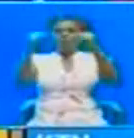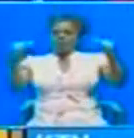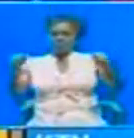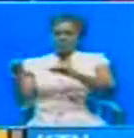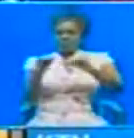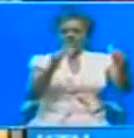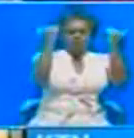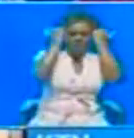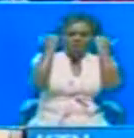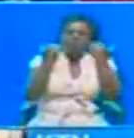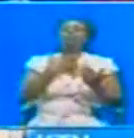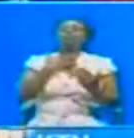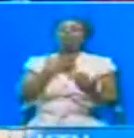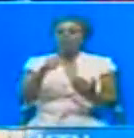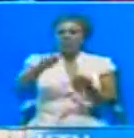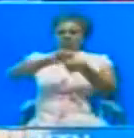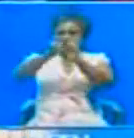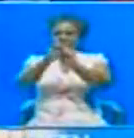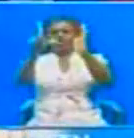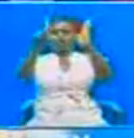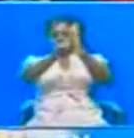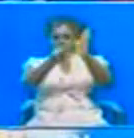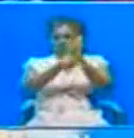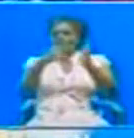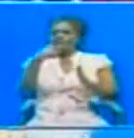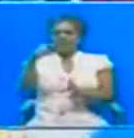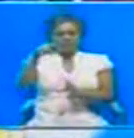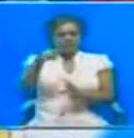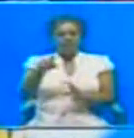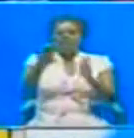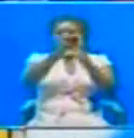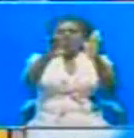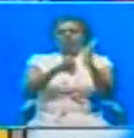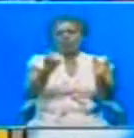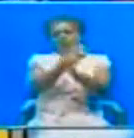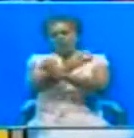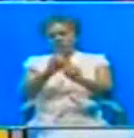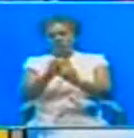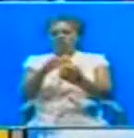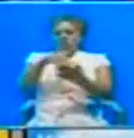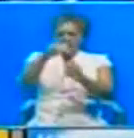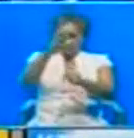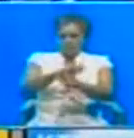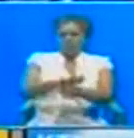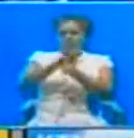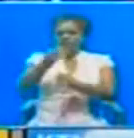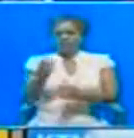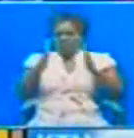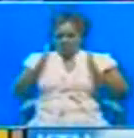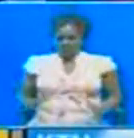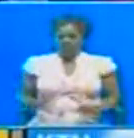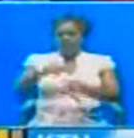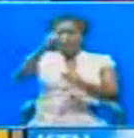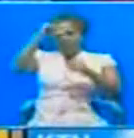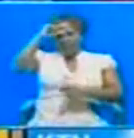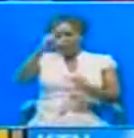to court seeking vacation of the new security laws, arguing they are unconstitutional and infringe on civil liberties. But the government has defended the